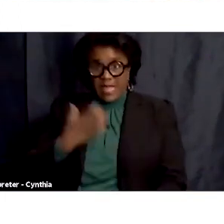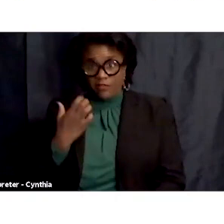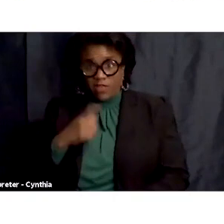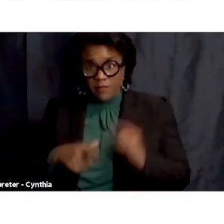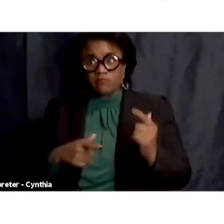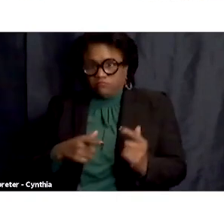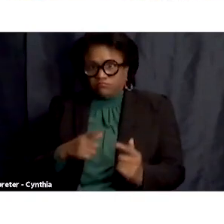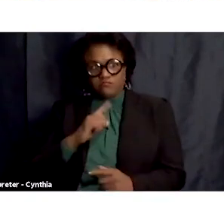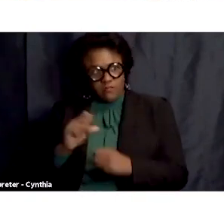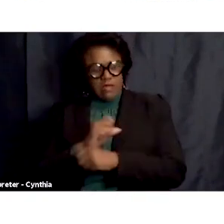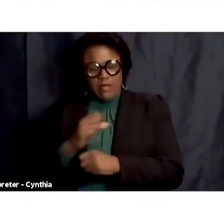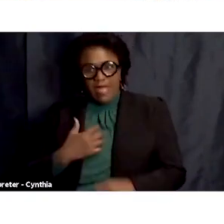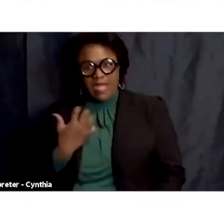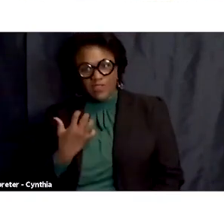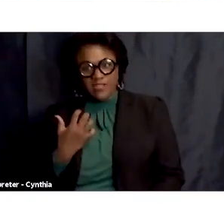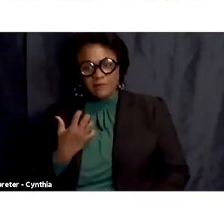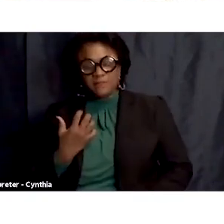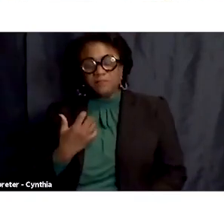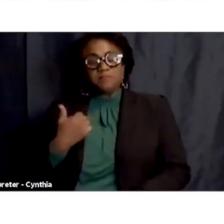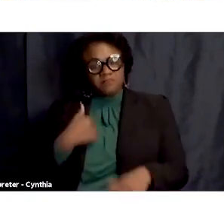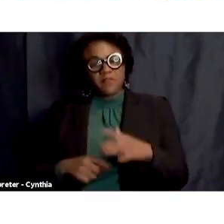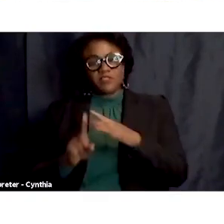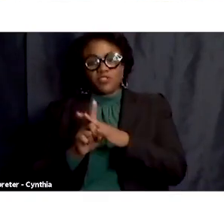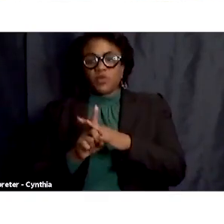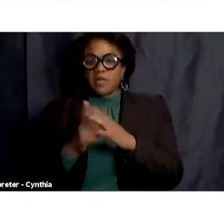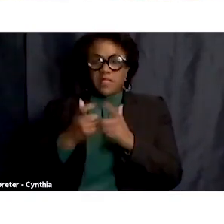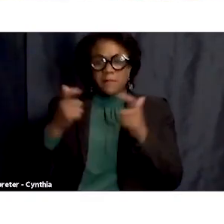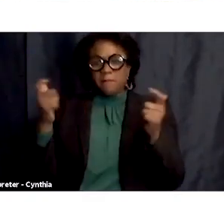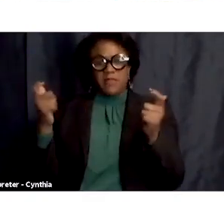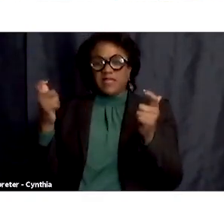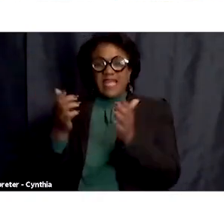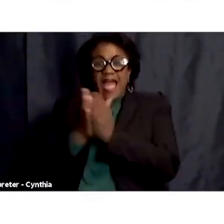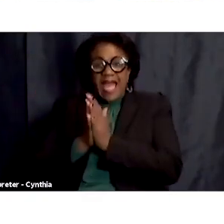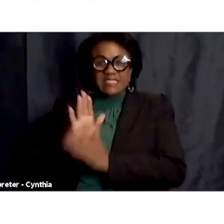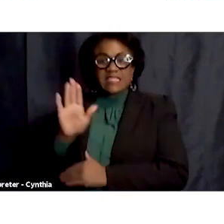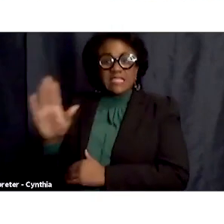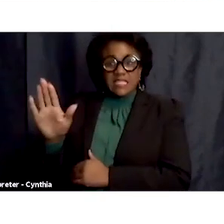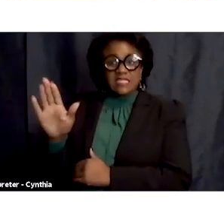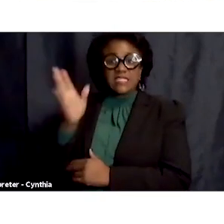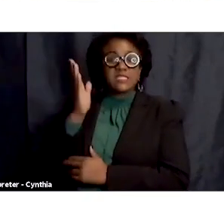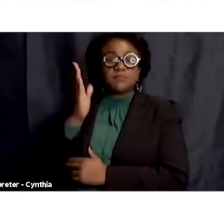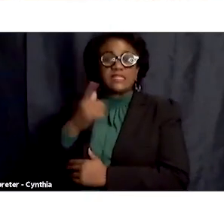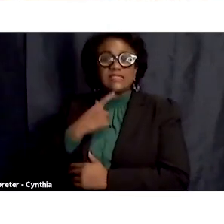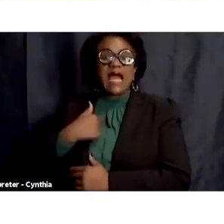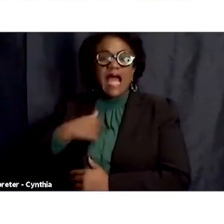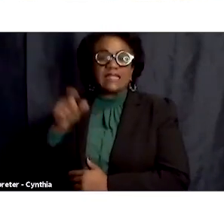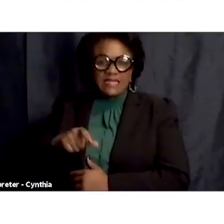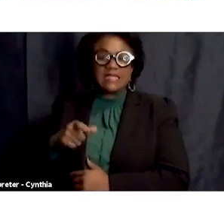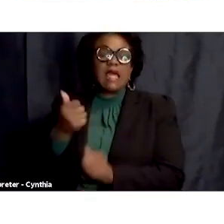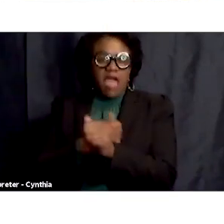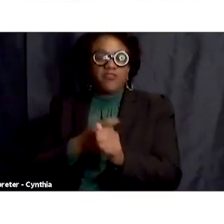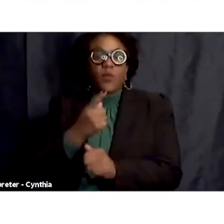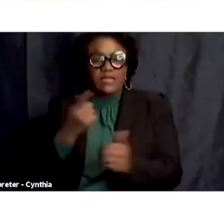probably actually was. And I showed up, and this biggest ask at the end of his speech was, I need everyone here